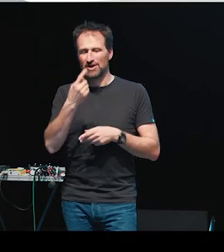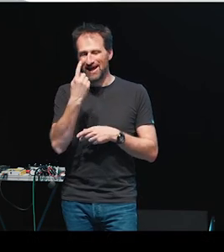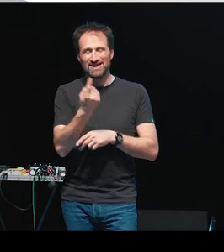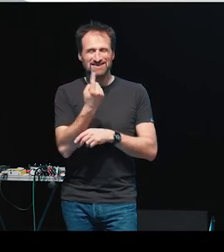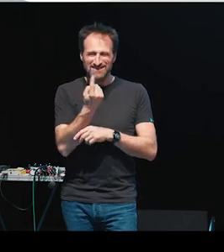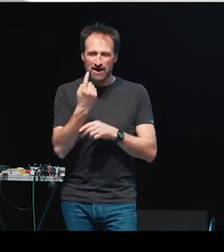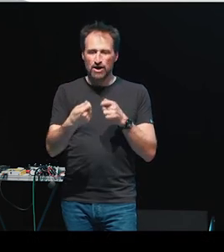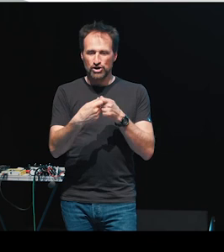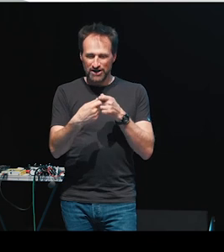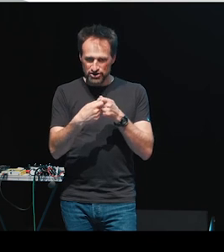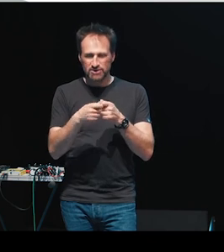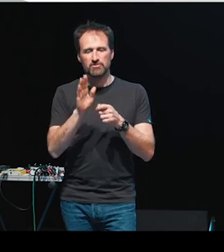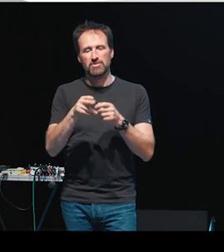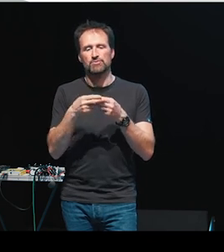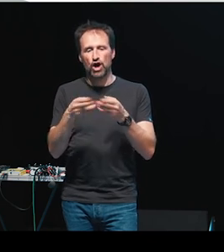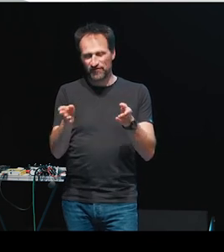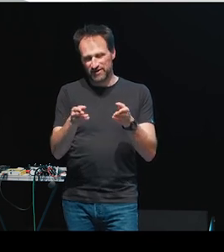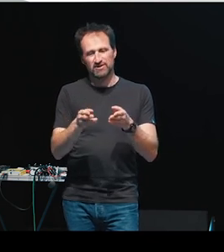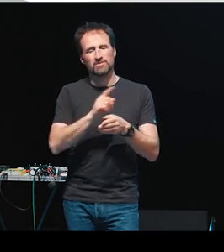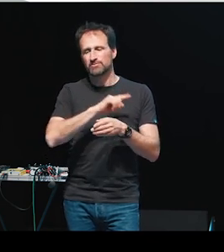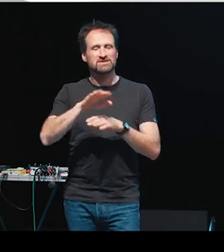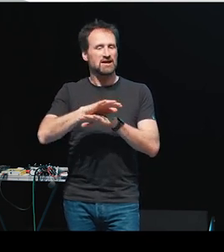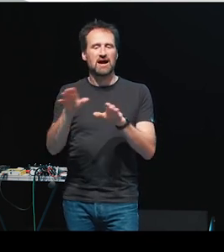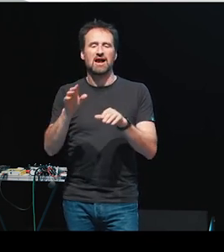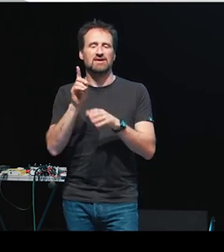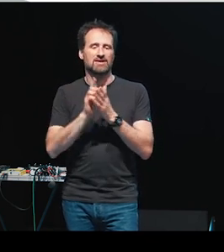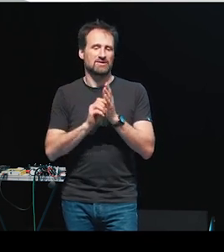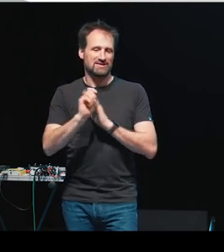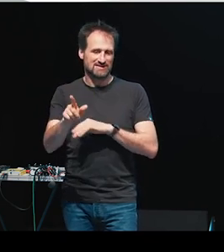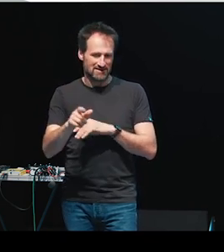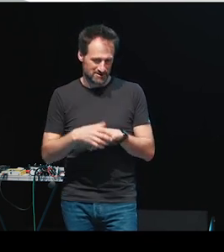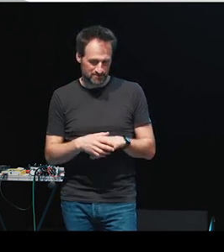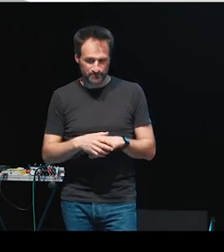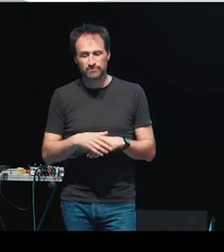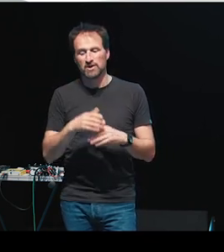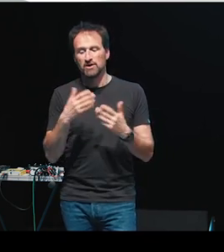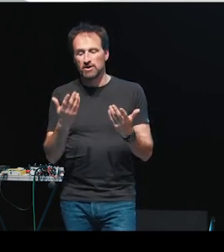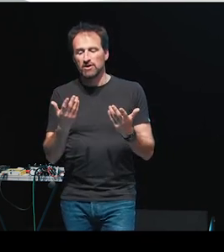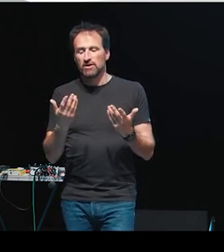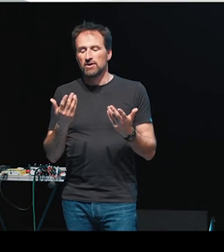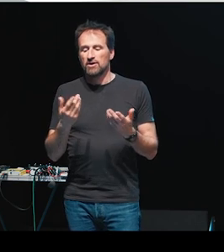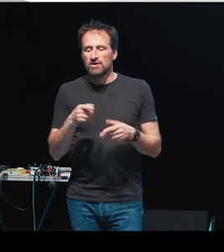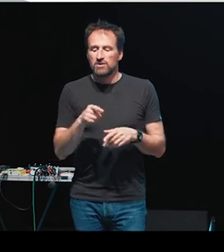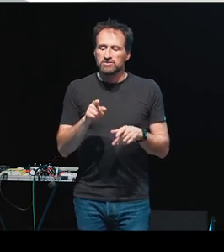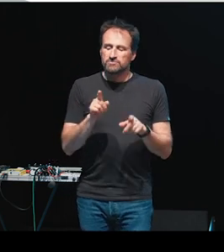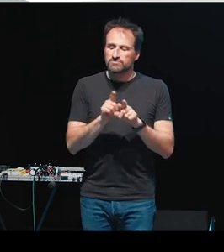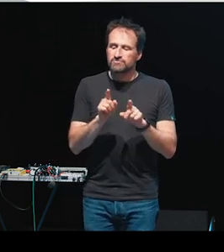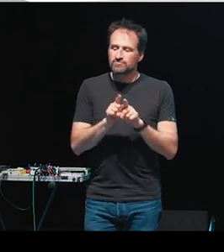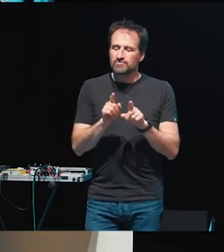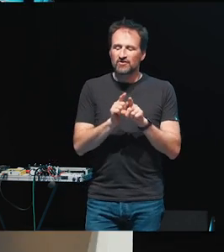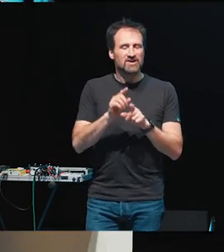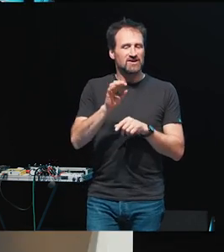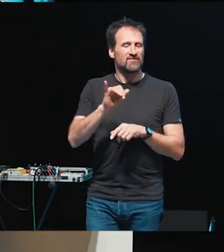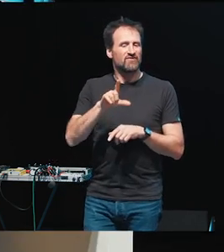all the data is sent. And it's a multi-part HTTP response. It's similar to like what's used in file